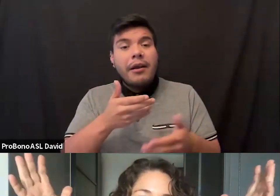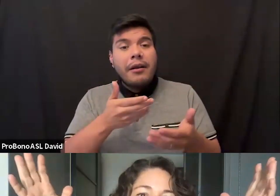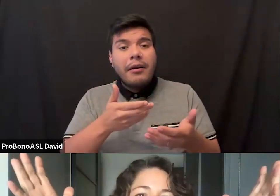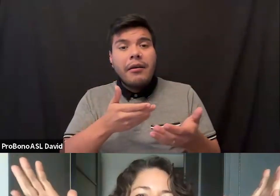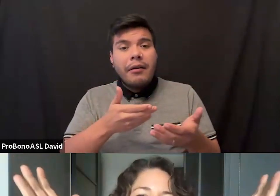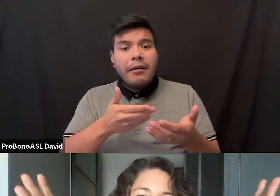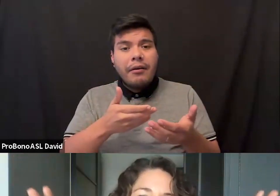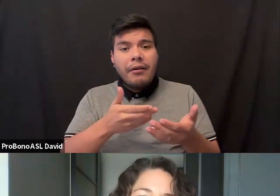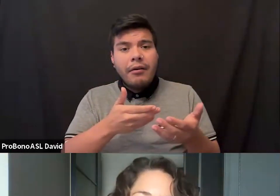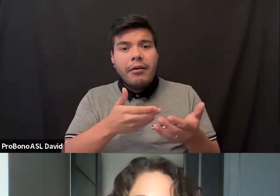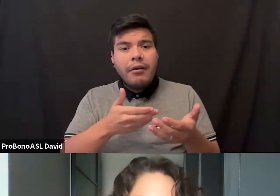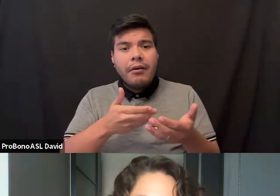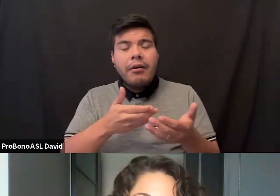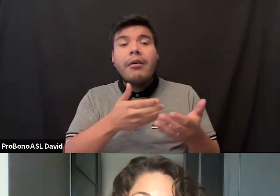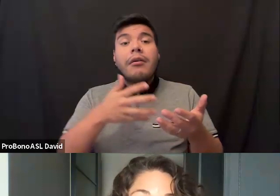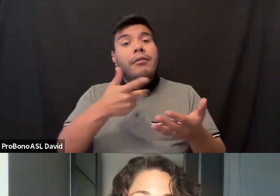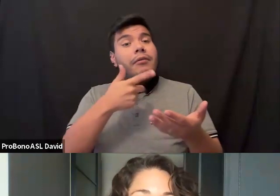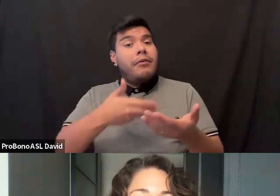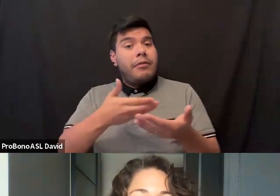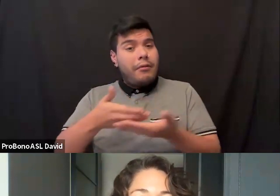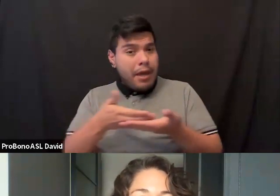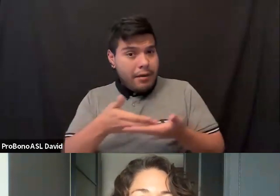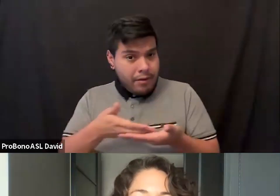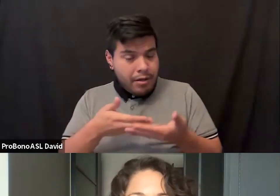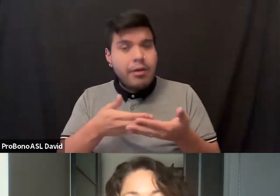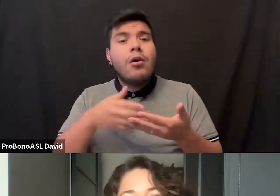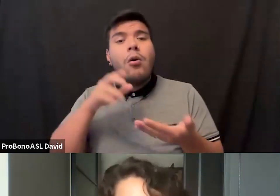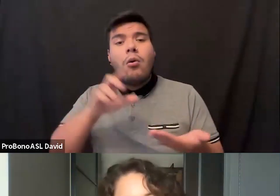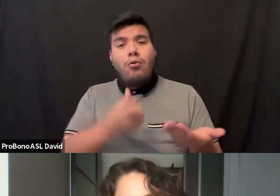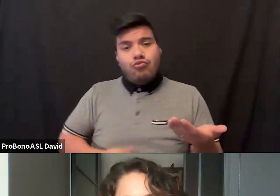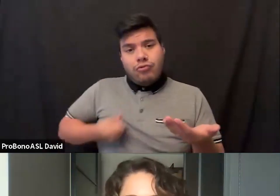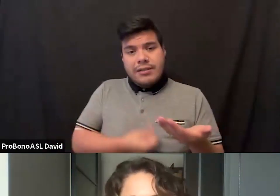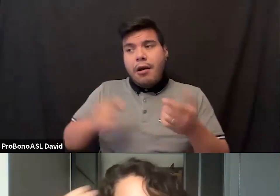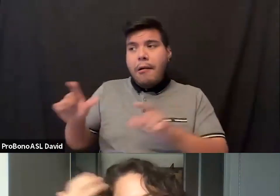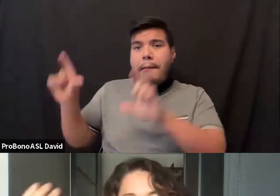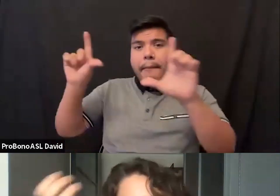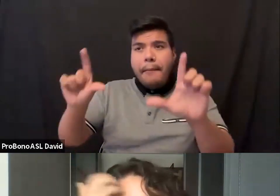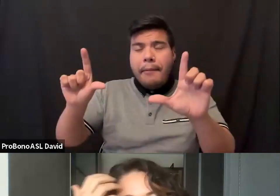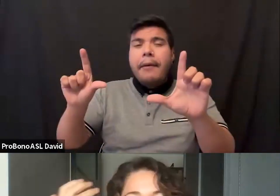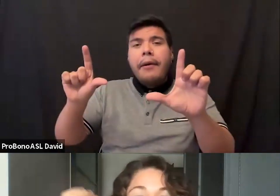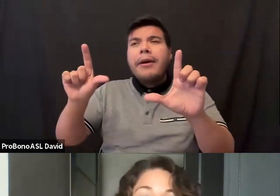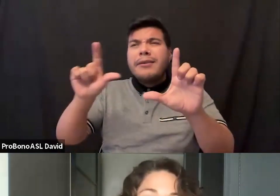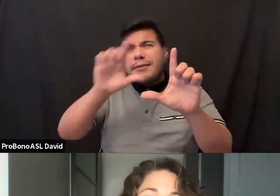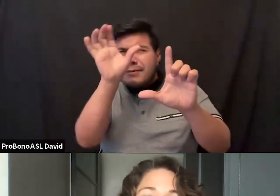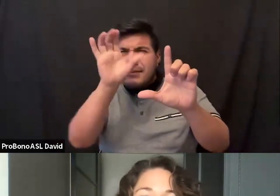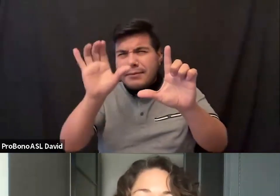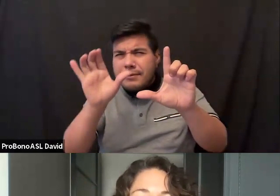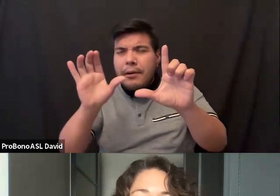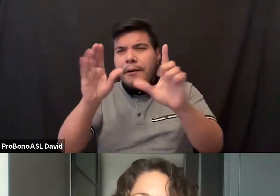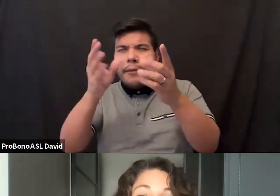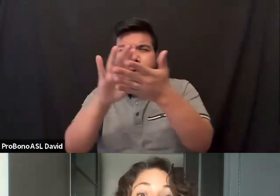into an ultrasound image in the ocean. And then the baby that I had was a malformation in the